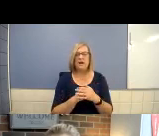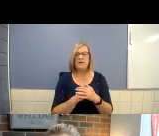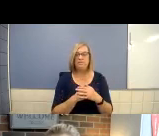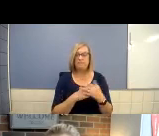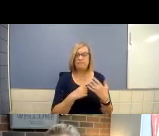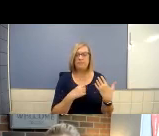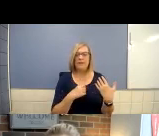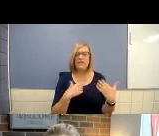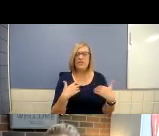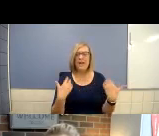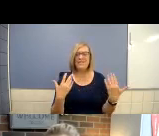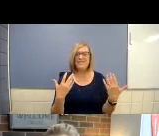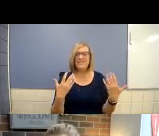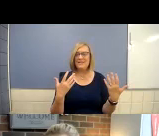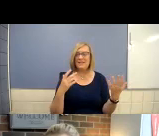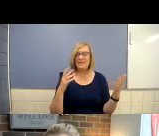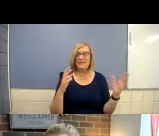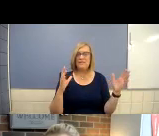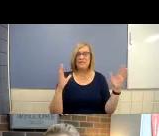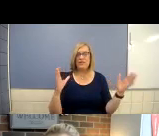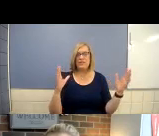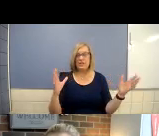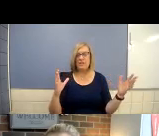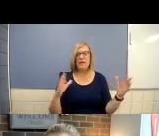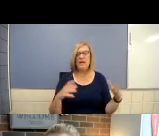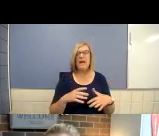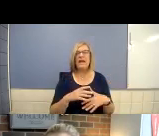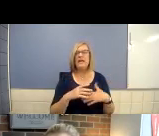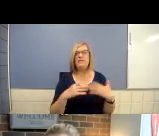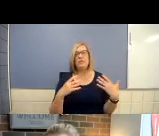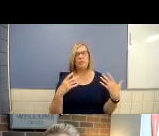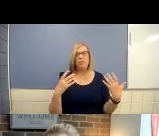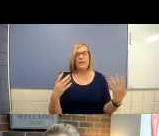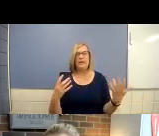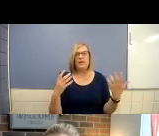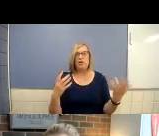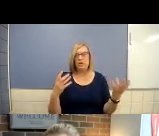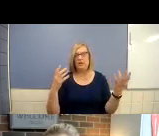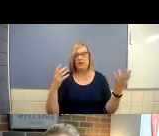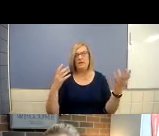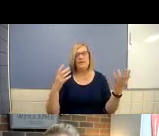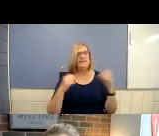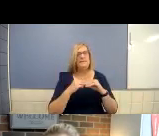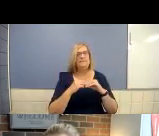settings. And so that's the first year, and it gives you a really